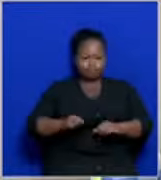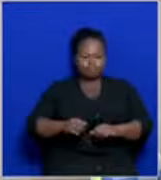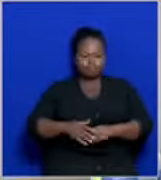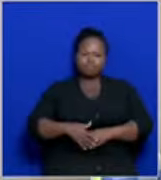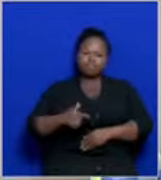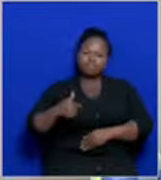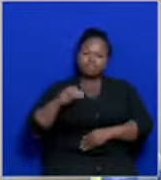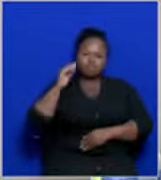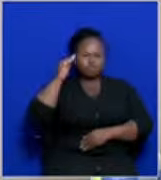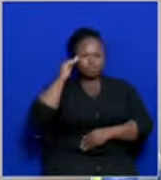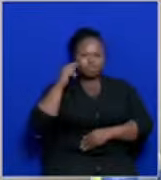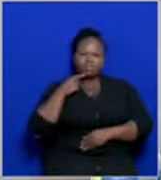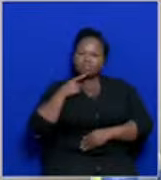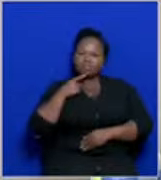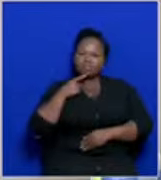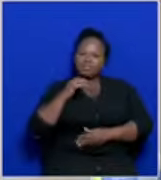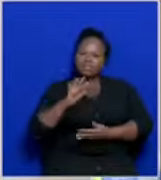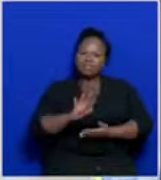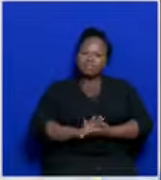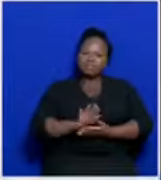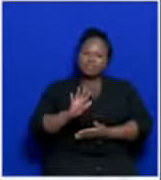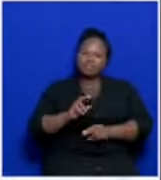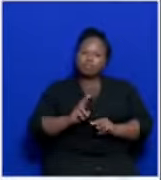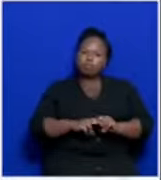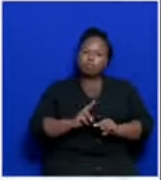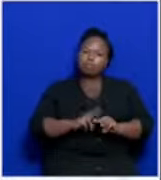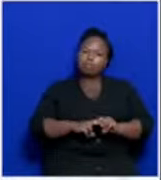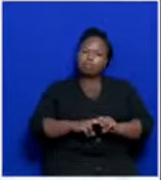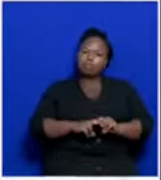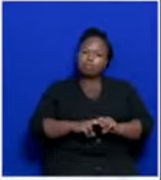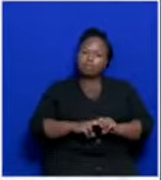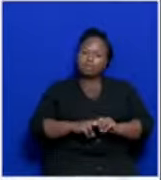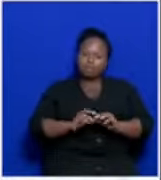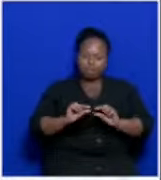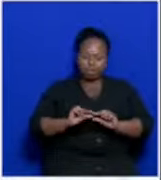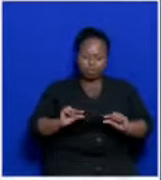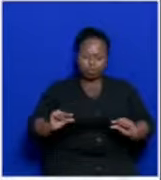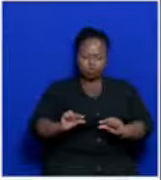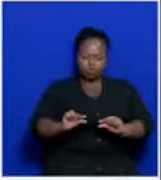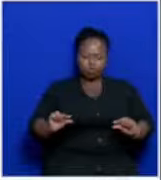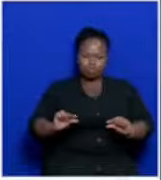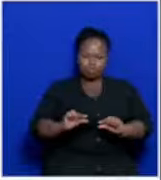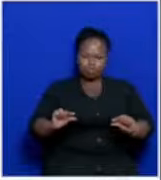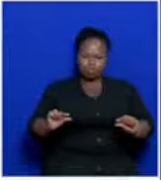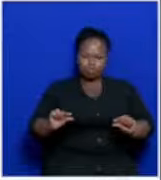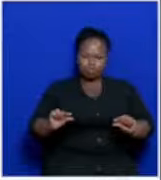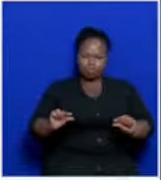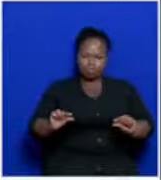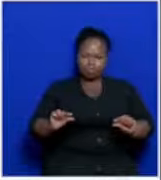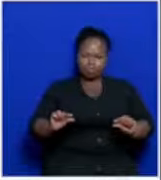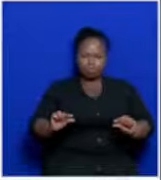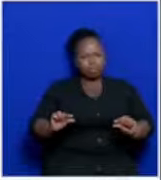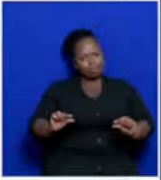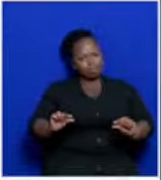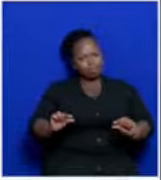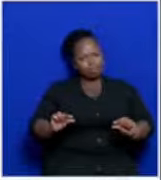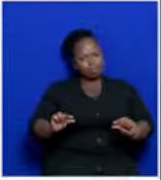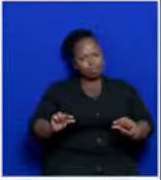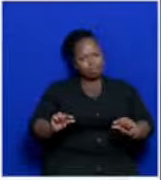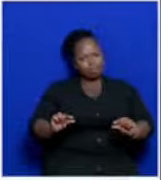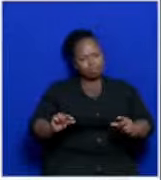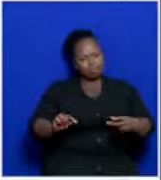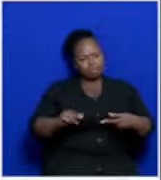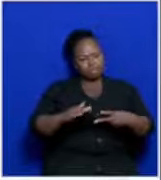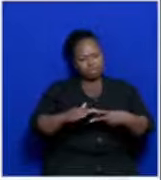of February message. At the bottom, there appear to be 2 voice